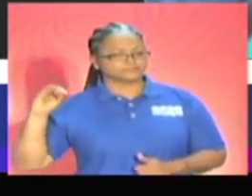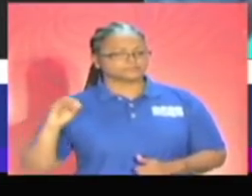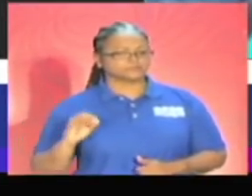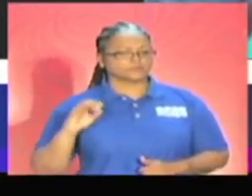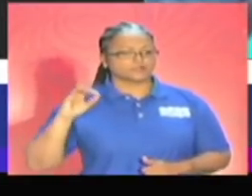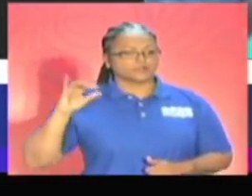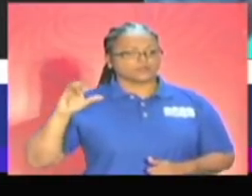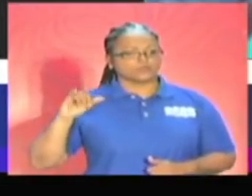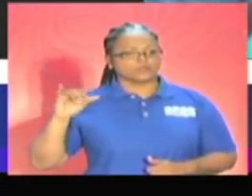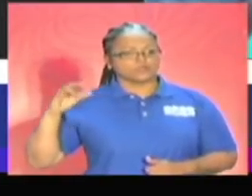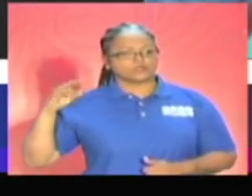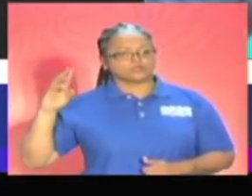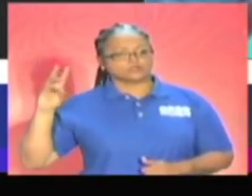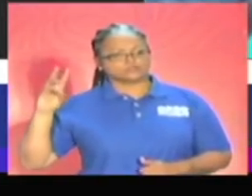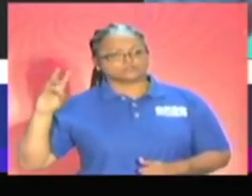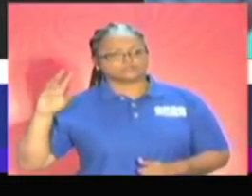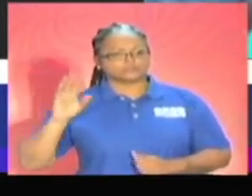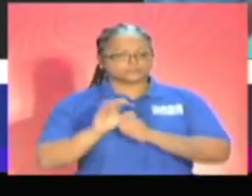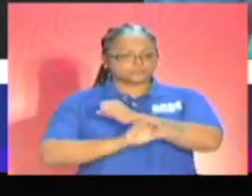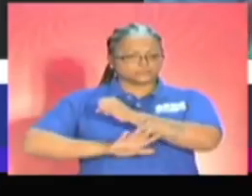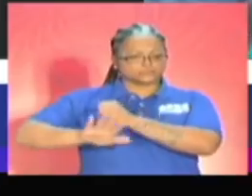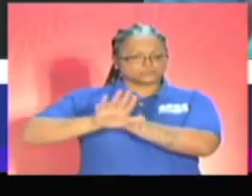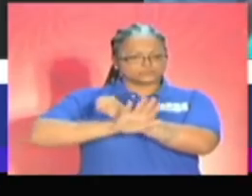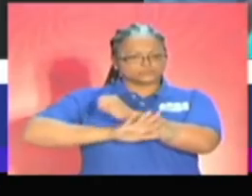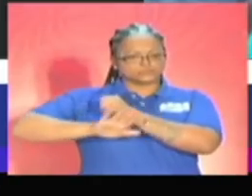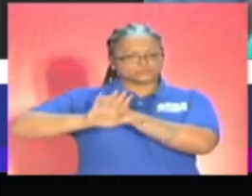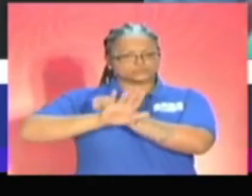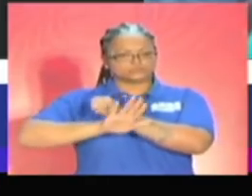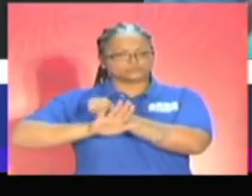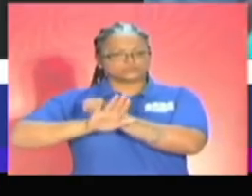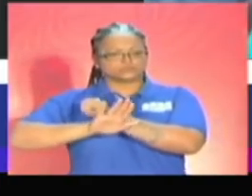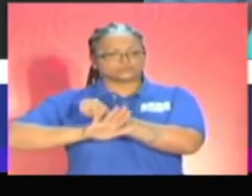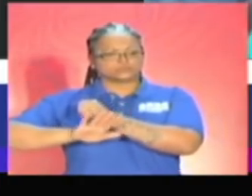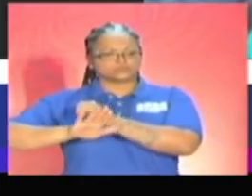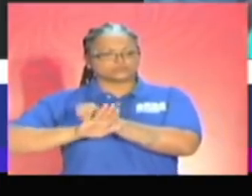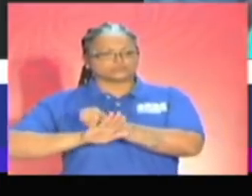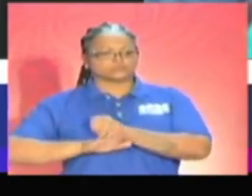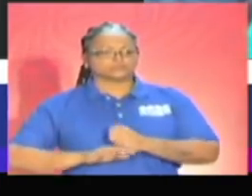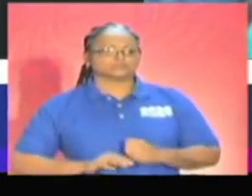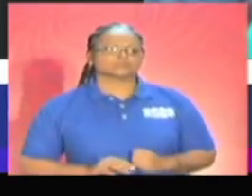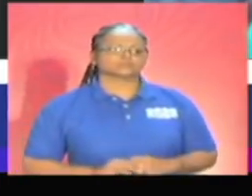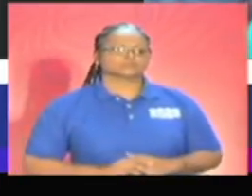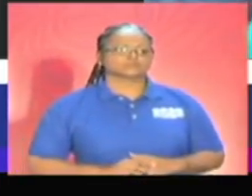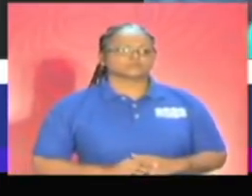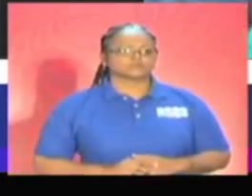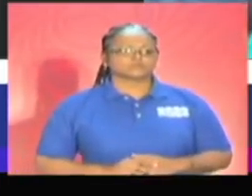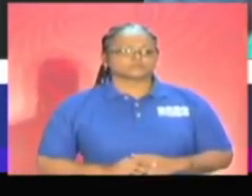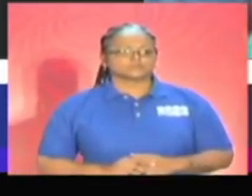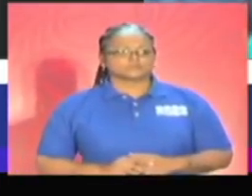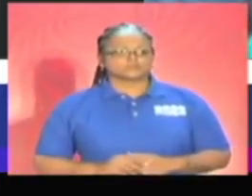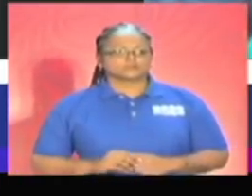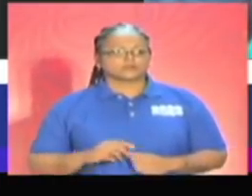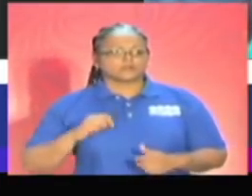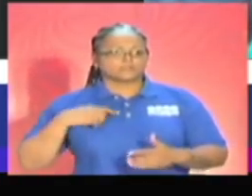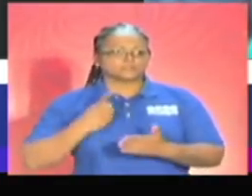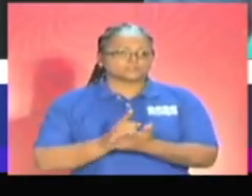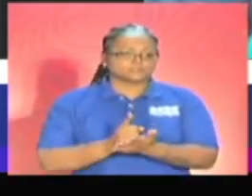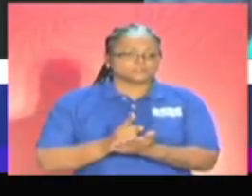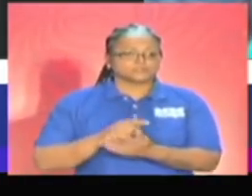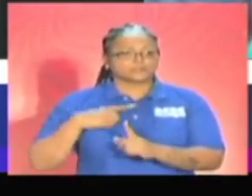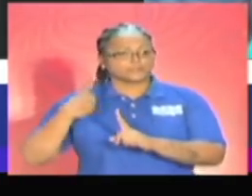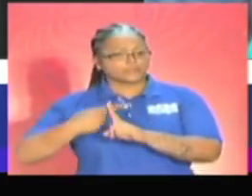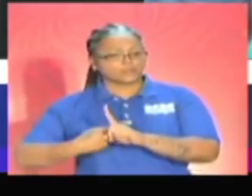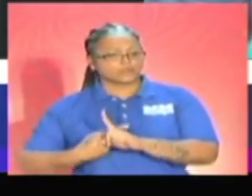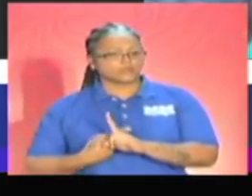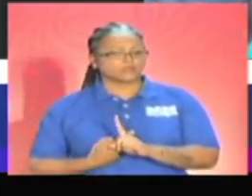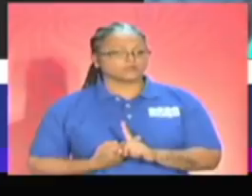blockers, they were approved roughly, I think, a month and some change ago for seriously ill COVID-19 patients. And I'm not sure that we've had